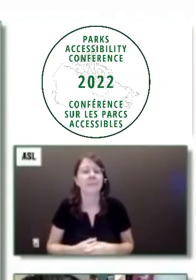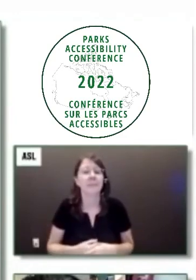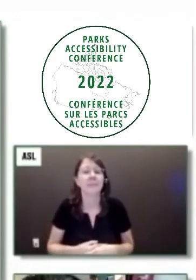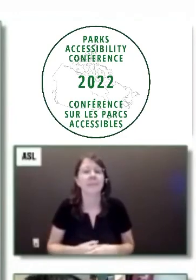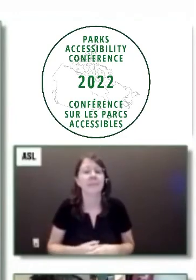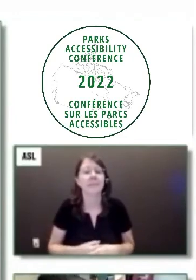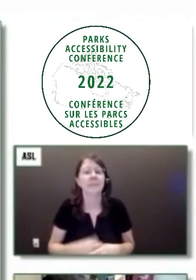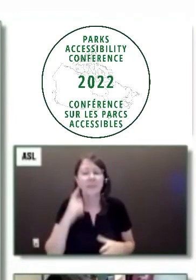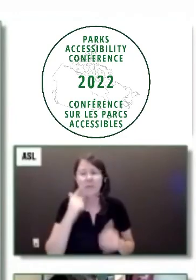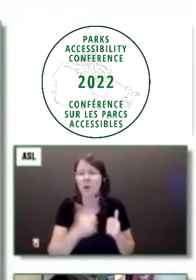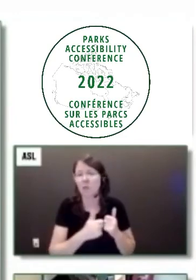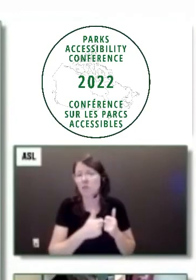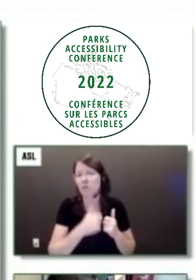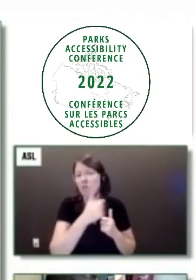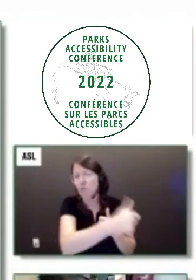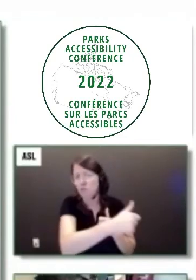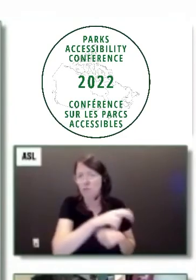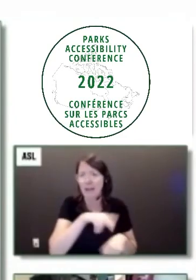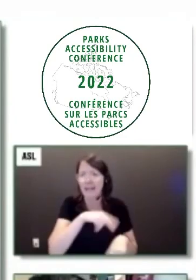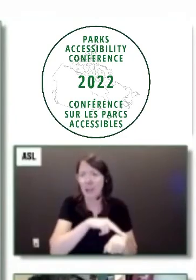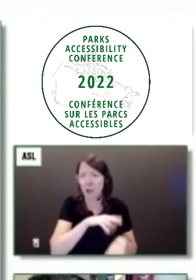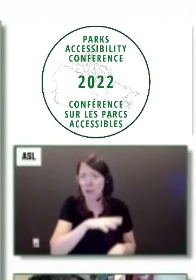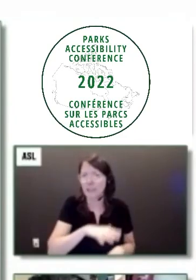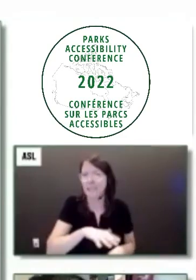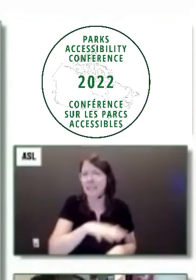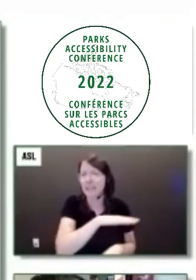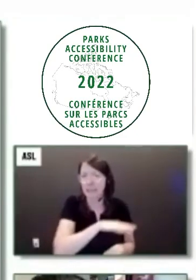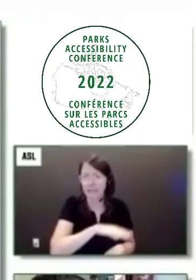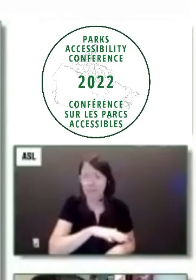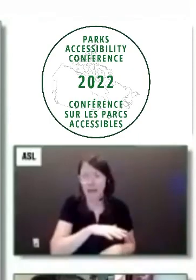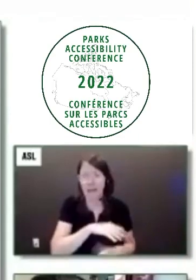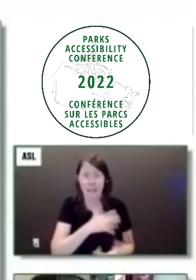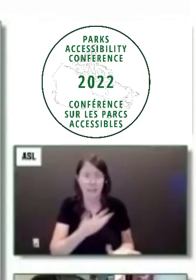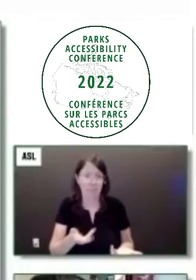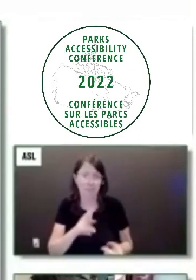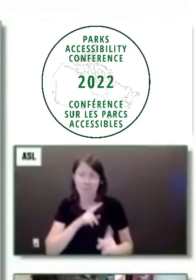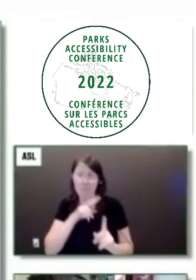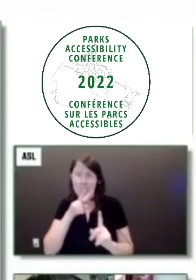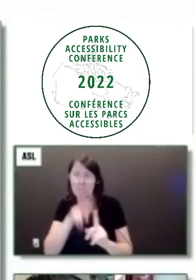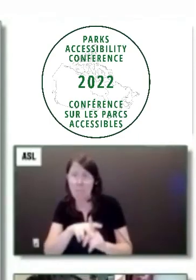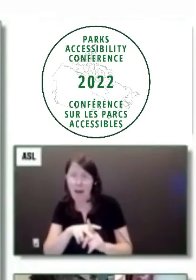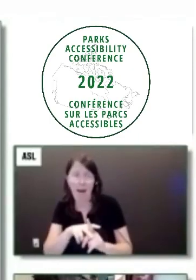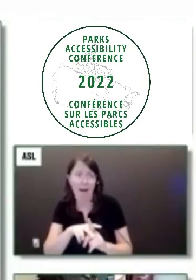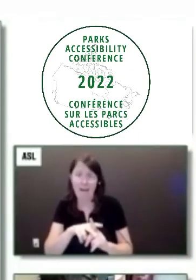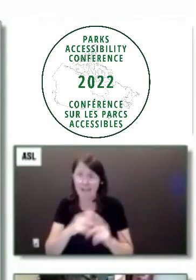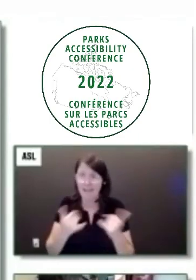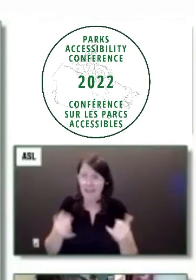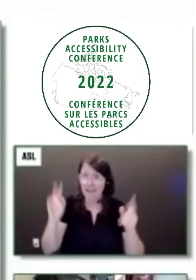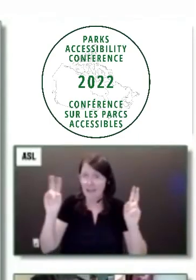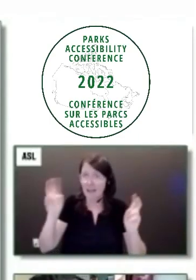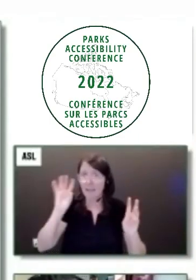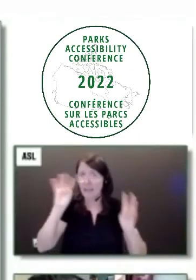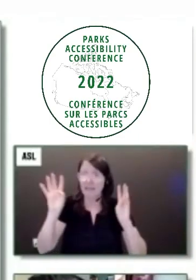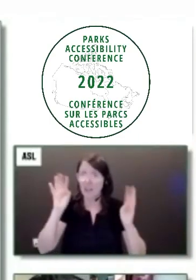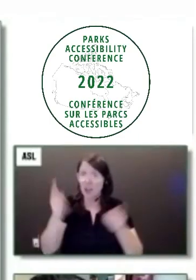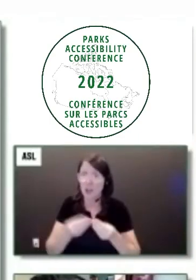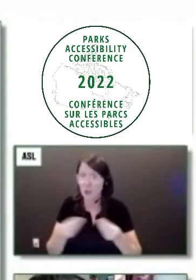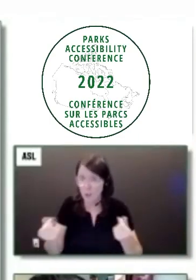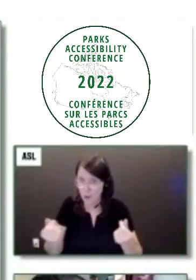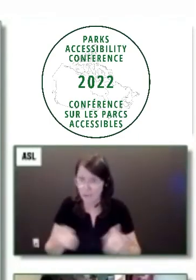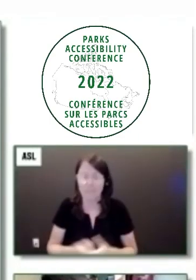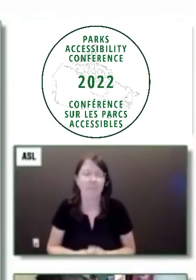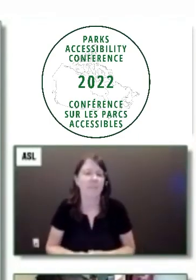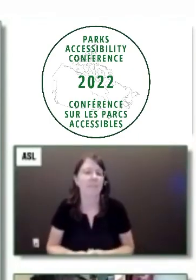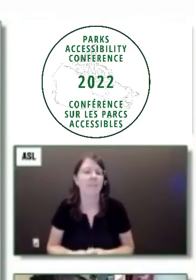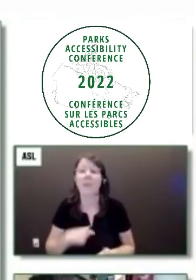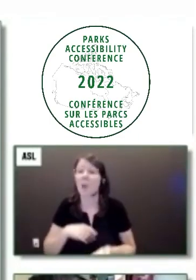remote nature spaces that might be relevant to the theme of innovation and solutions. So first, I think it's important to point out that there's